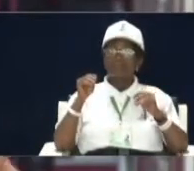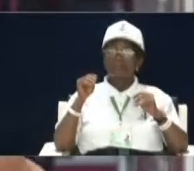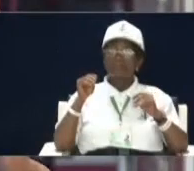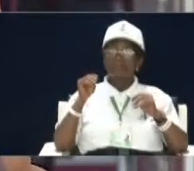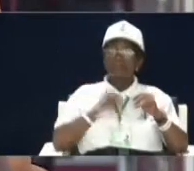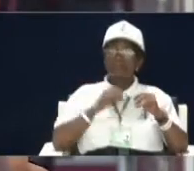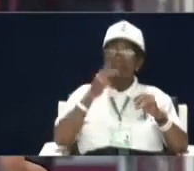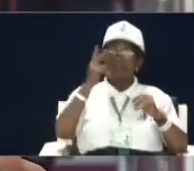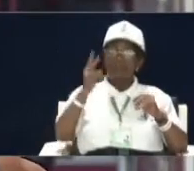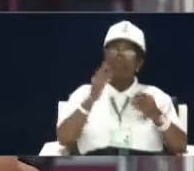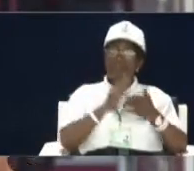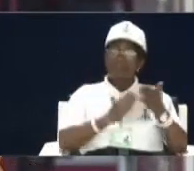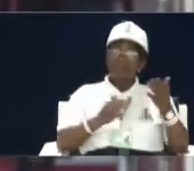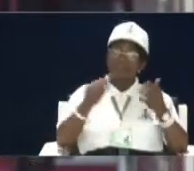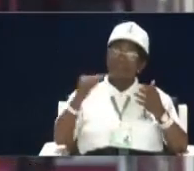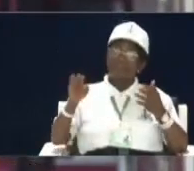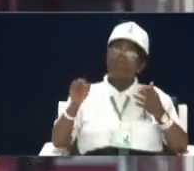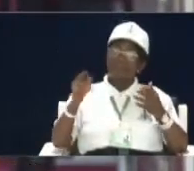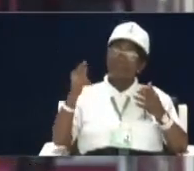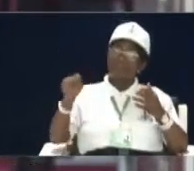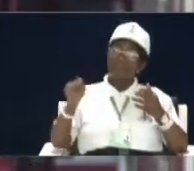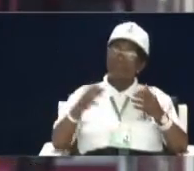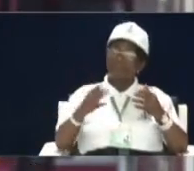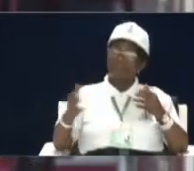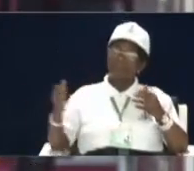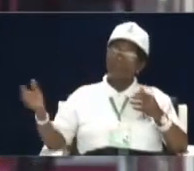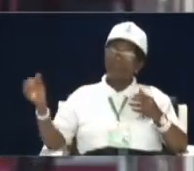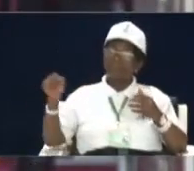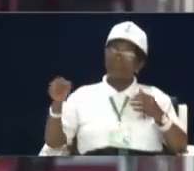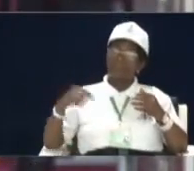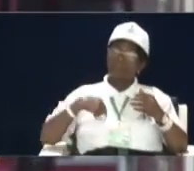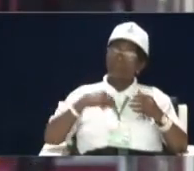I saw some of the things we see now."